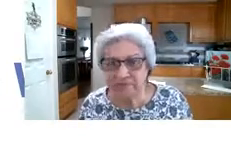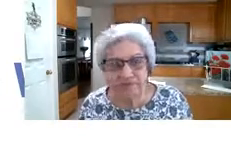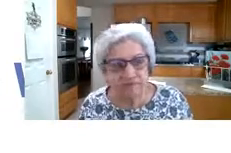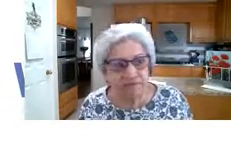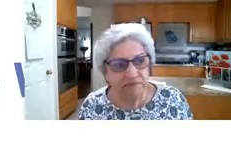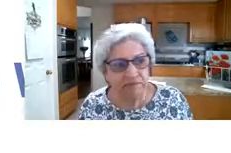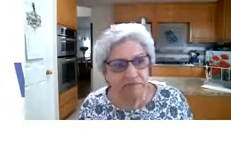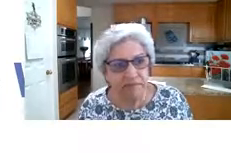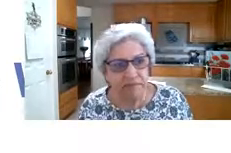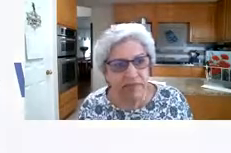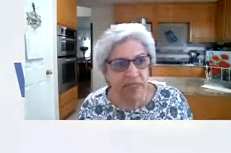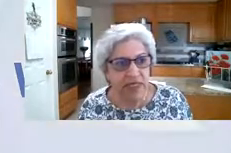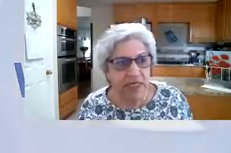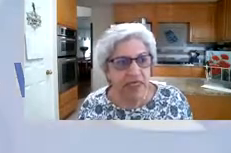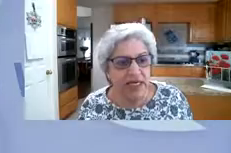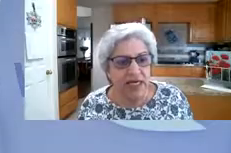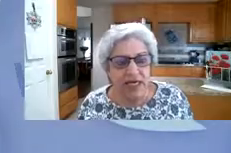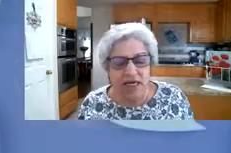operating.